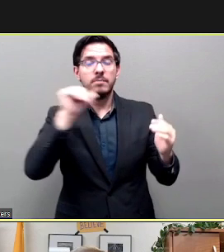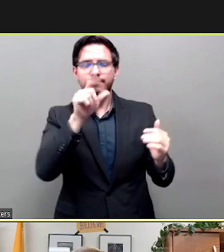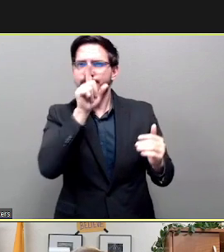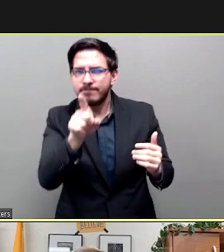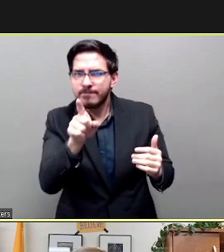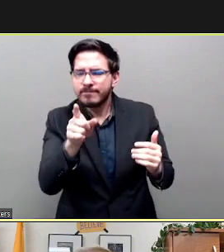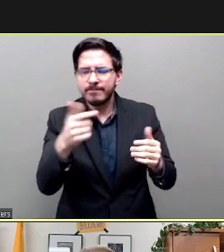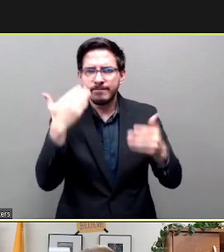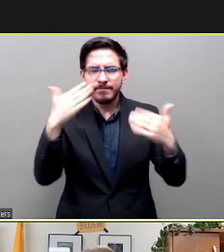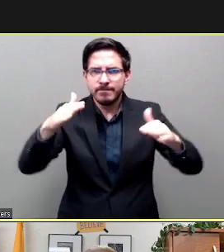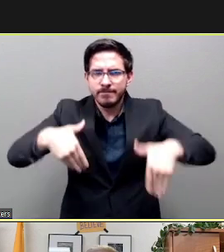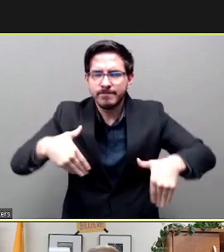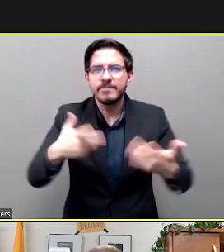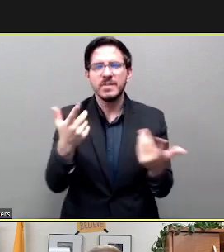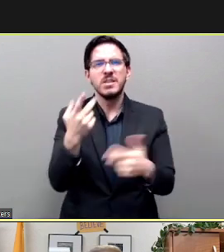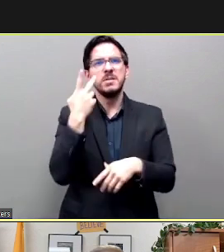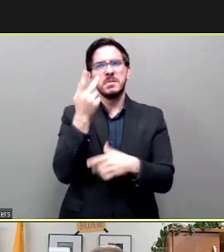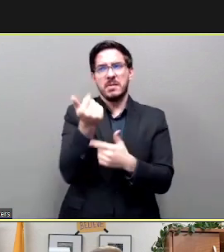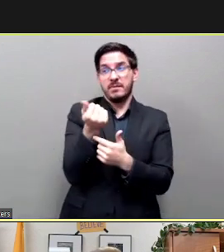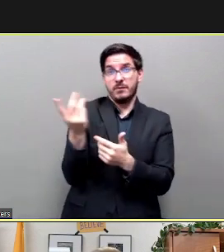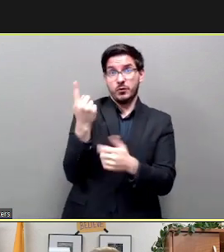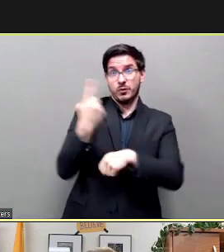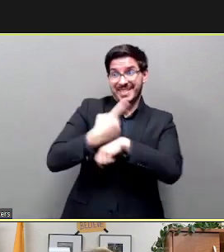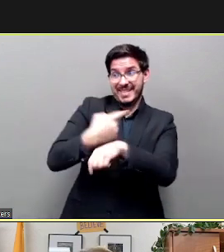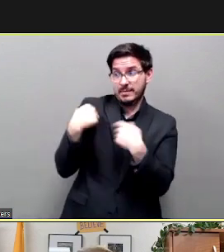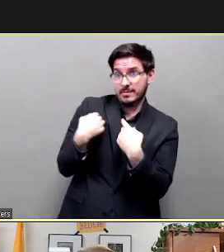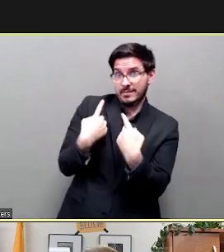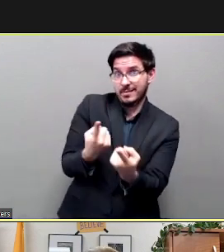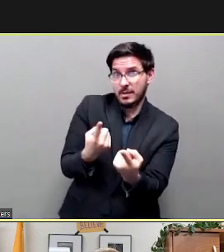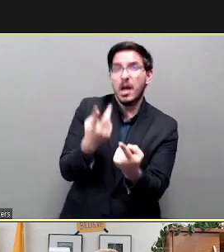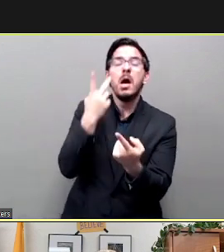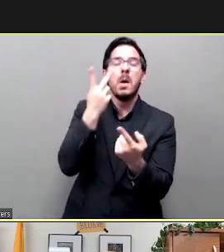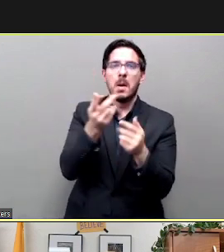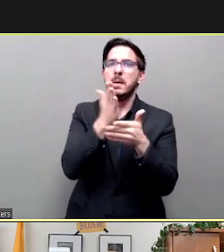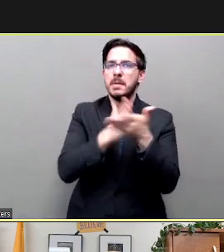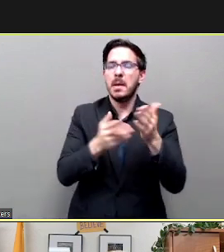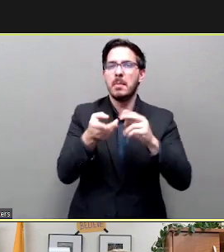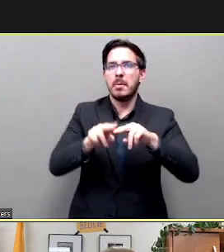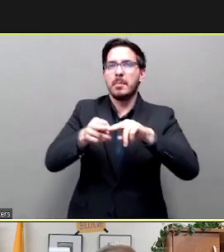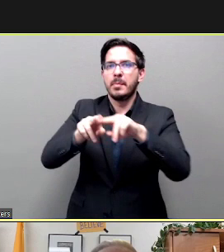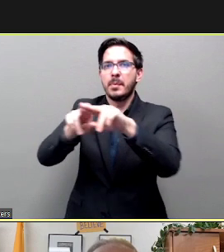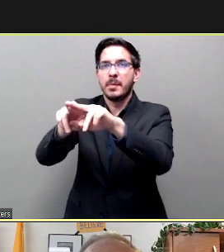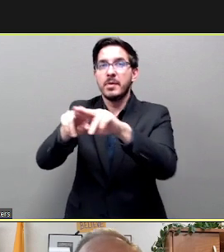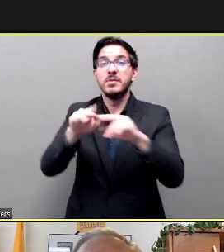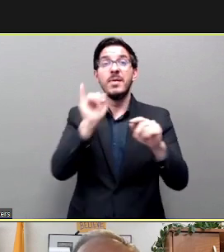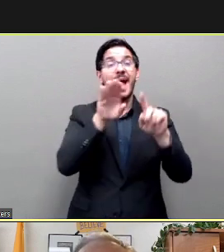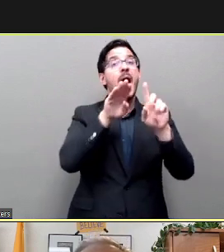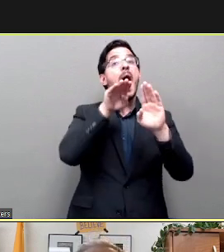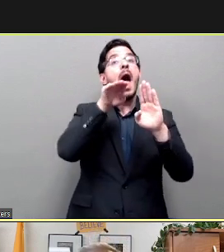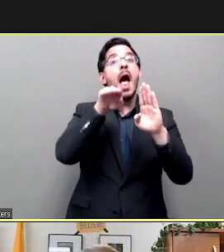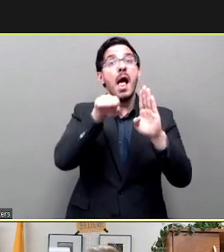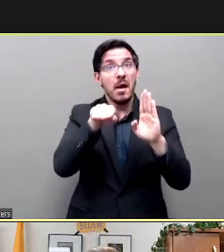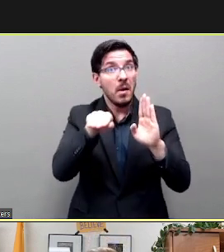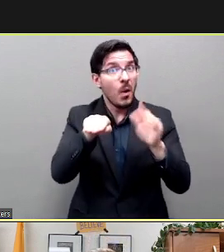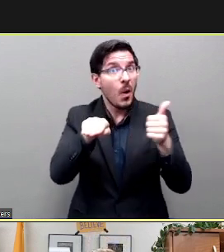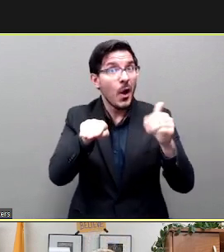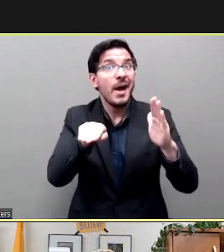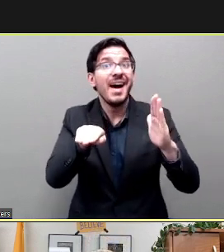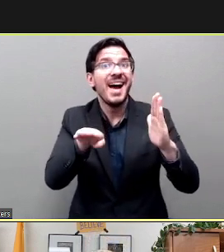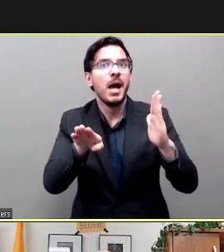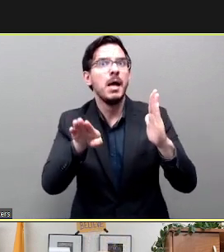cases over the past several days. So not a continuation of that downward trend that we had seen and talked